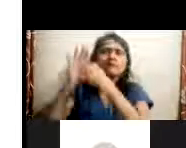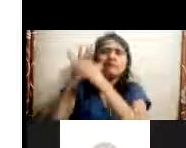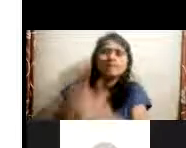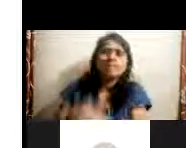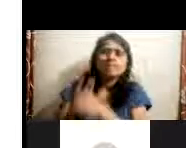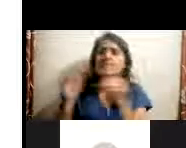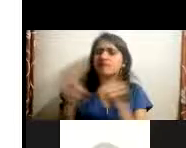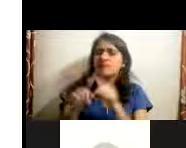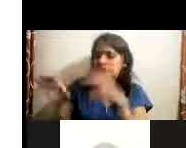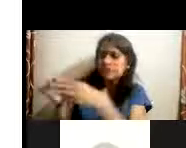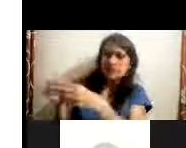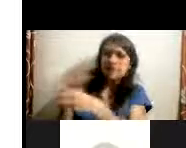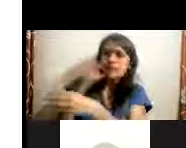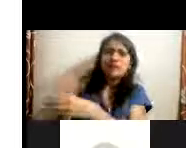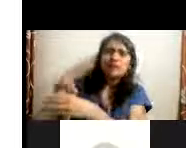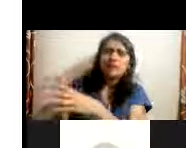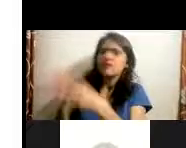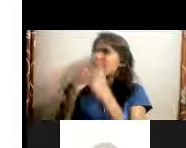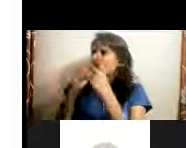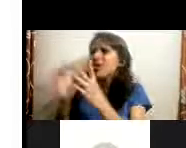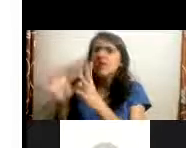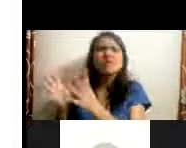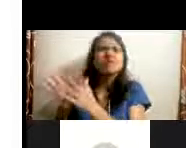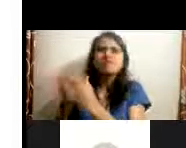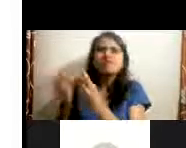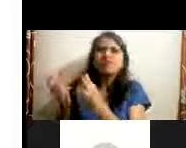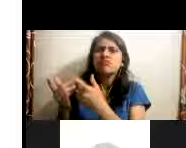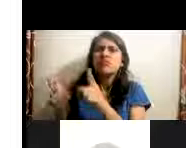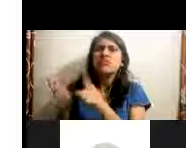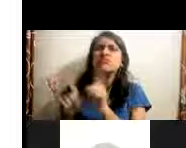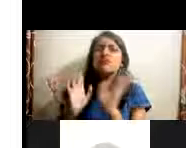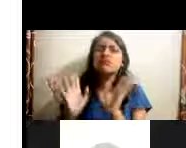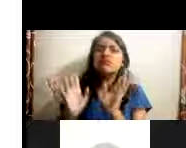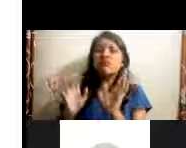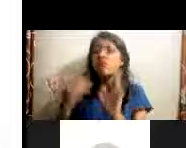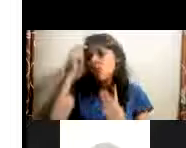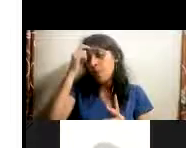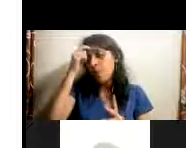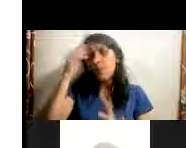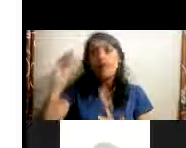seen. They are always invisible because people with disabilities lack